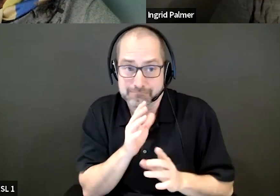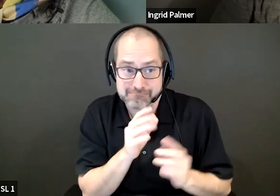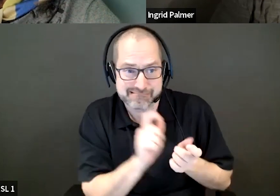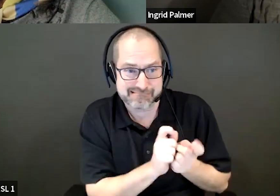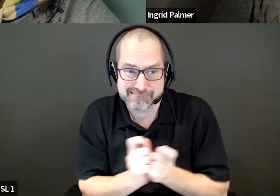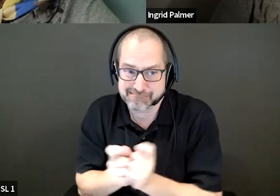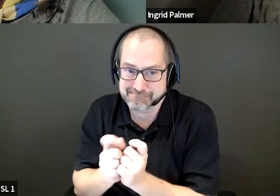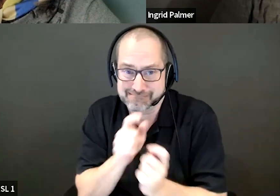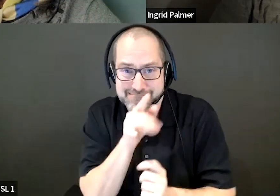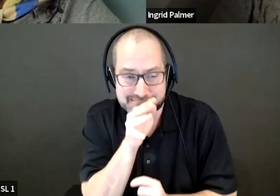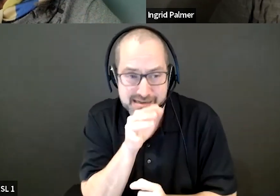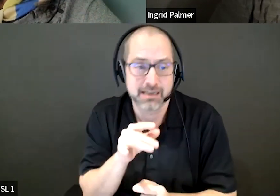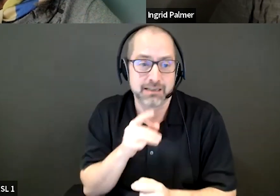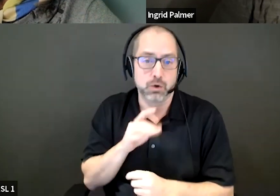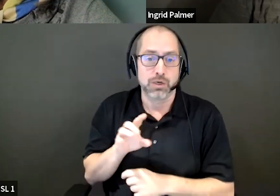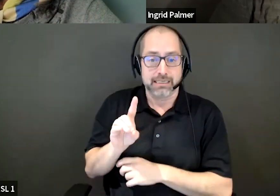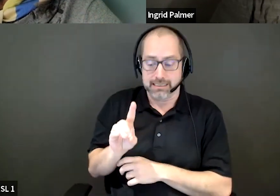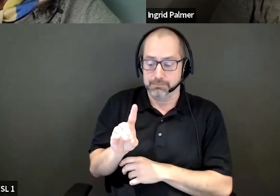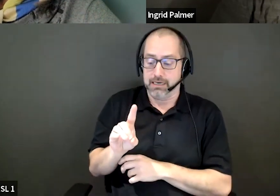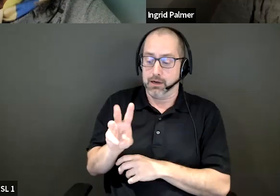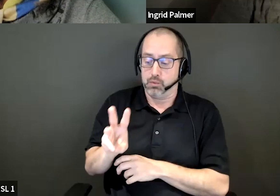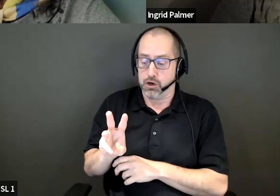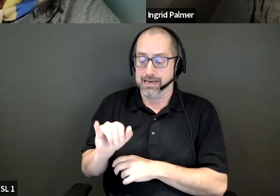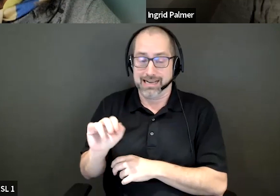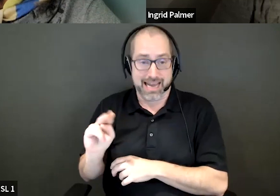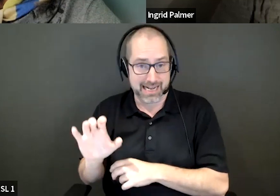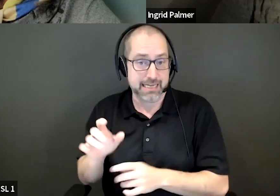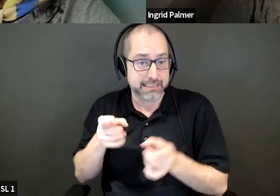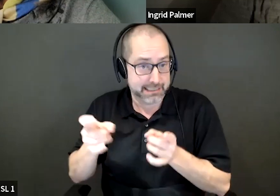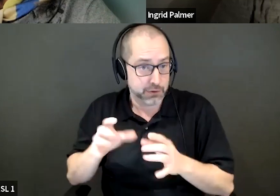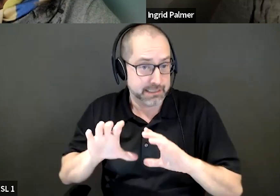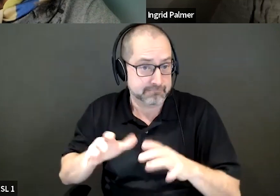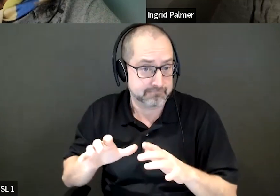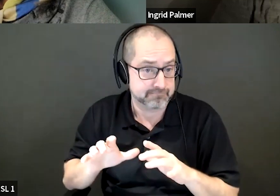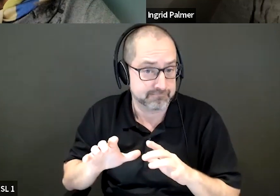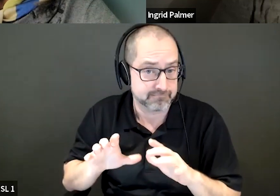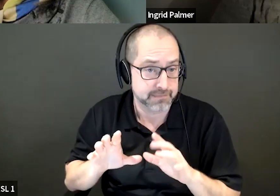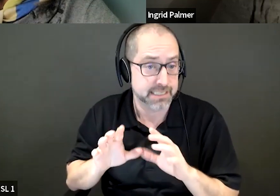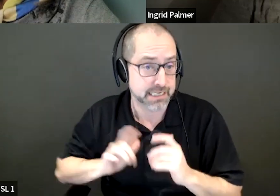of the Disability in Work in Canada Steering Committee, we also want to thank all the